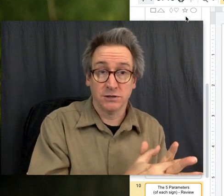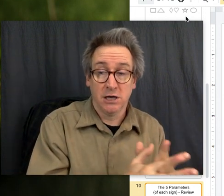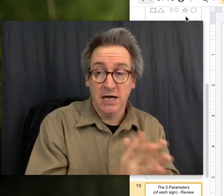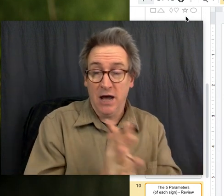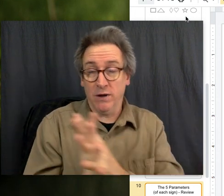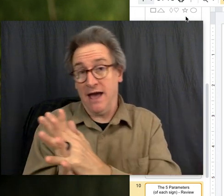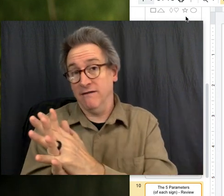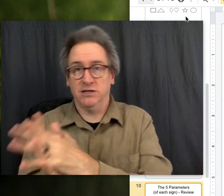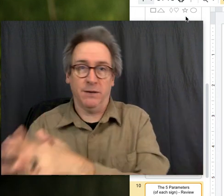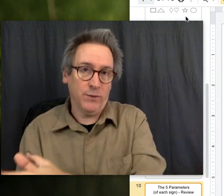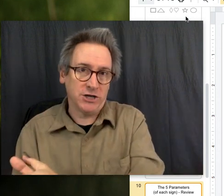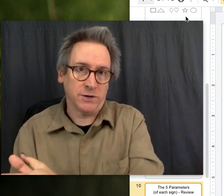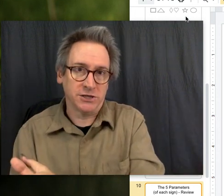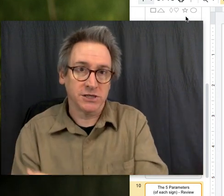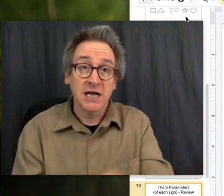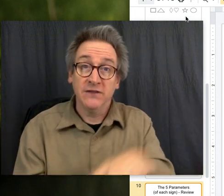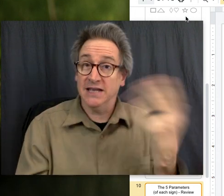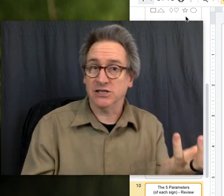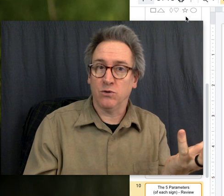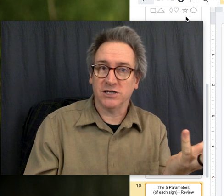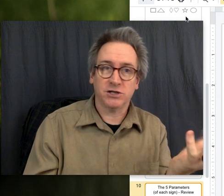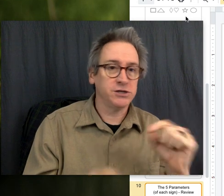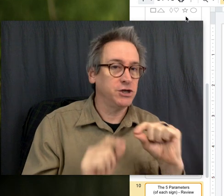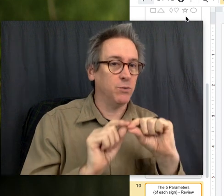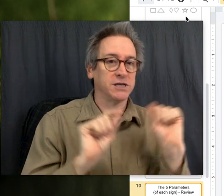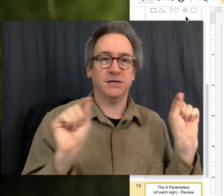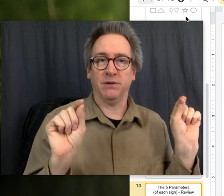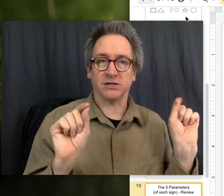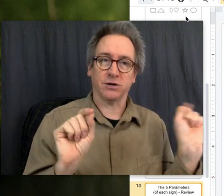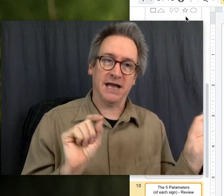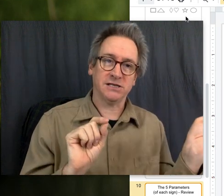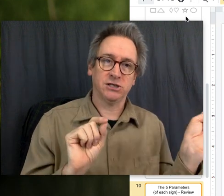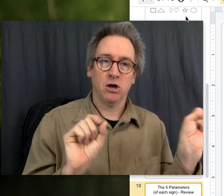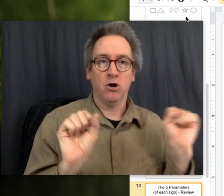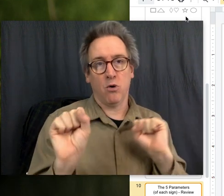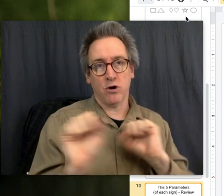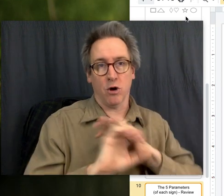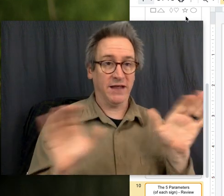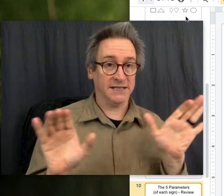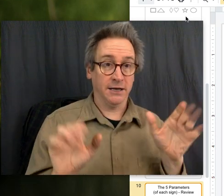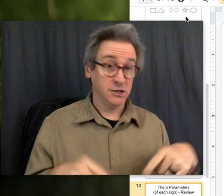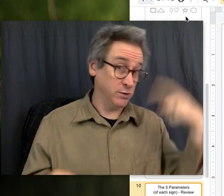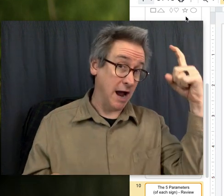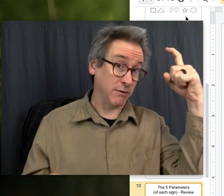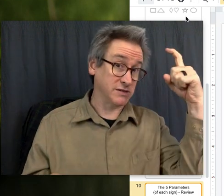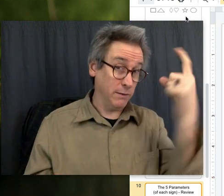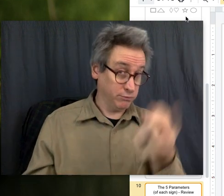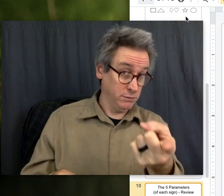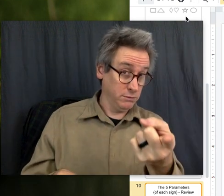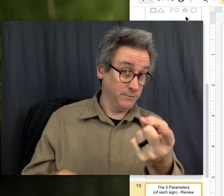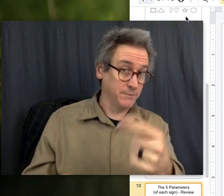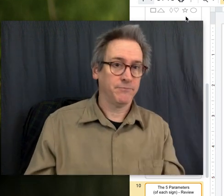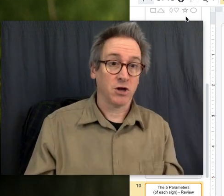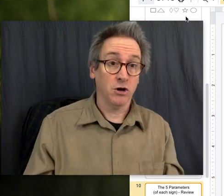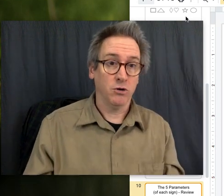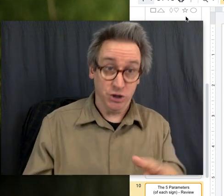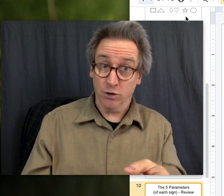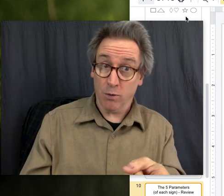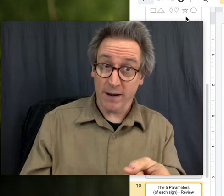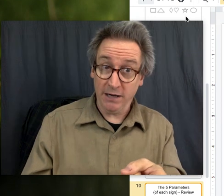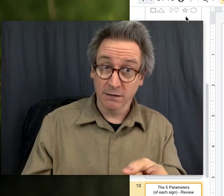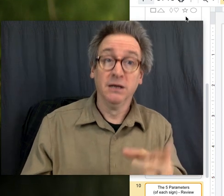questions, and we have WH questions. The yes-no questions, you want a simple answer. Yes or no, that's it. So eyebrows go up. Huh?